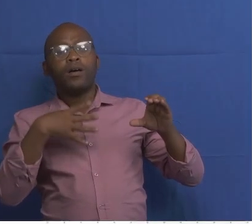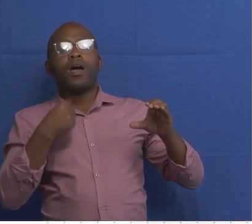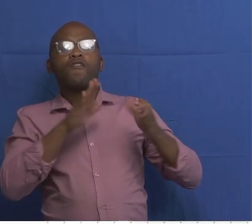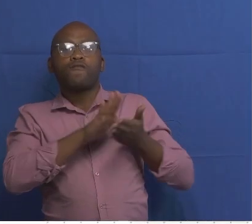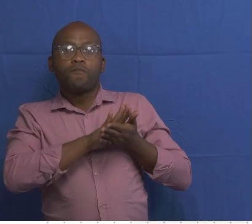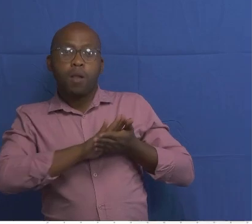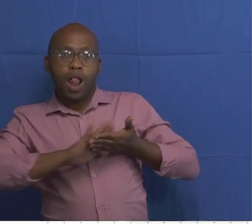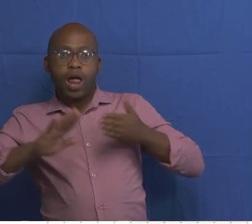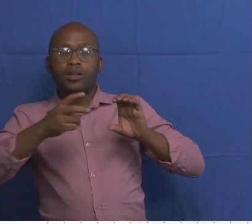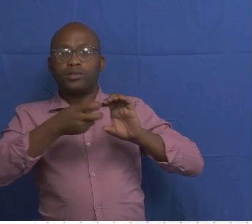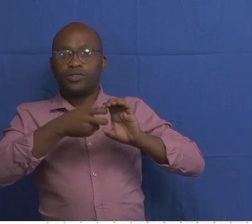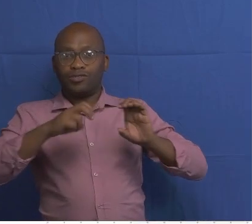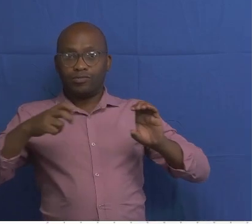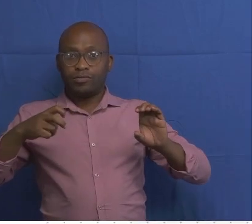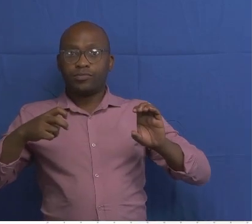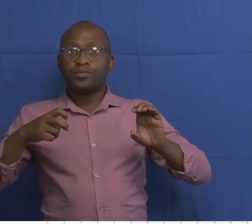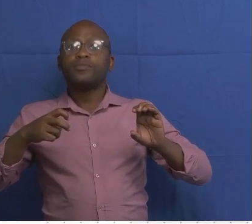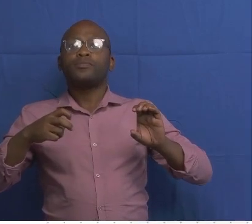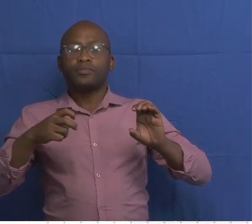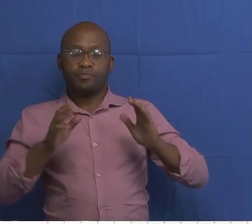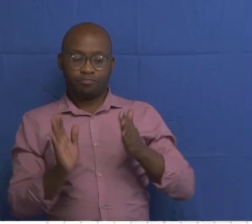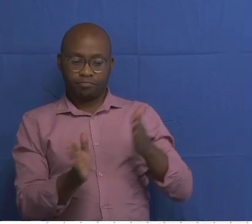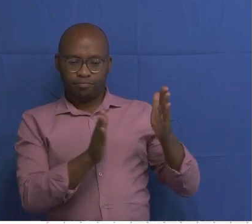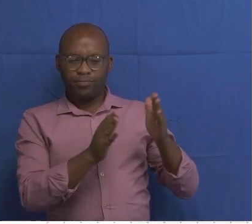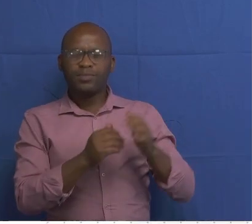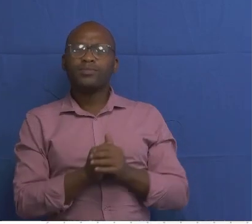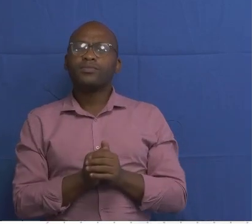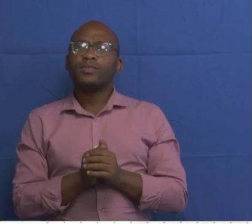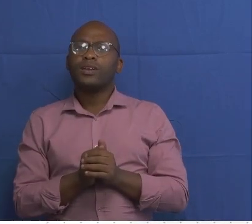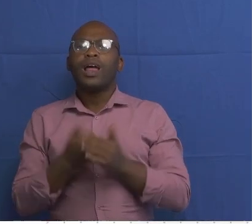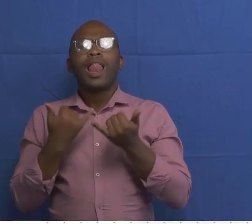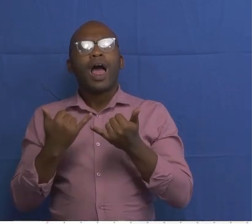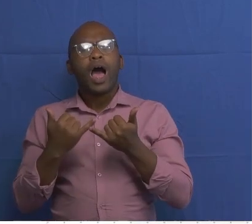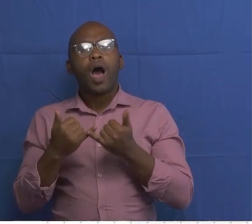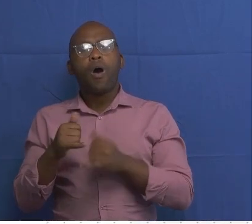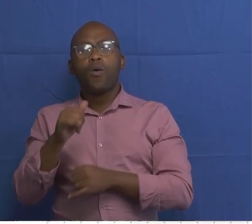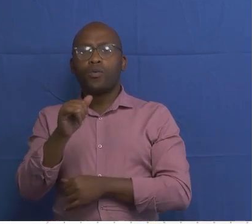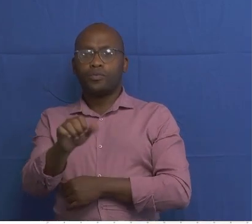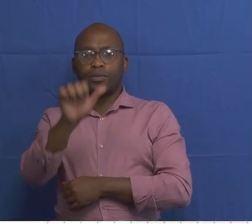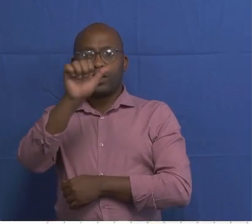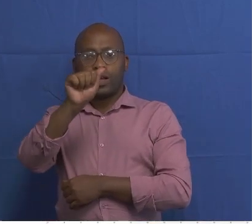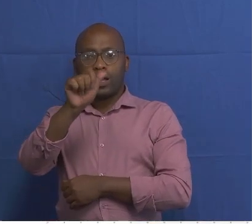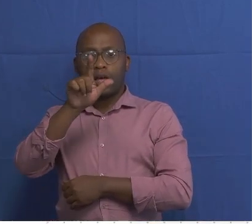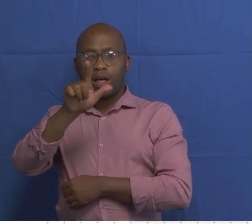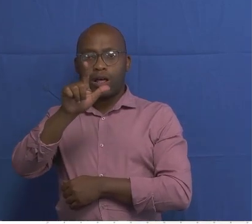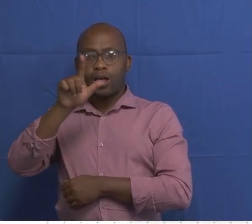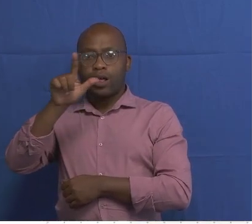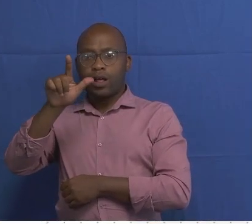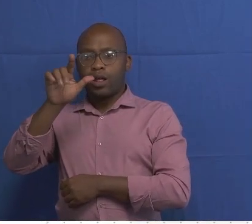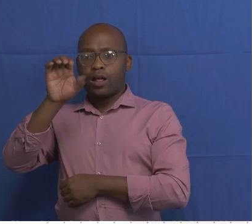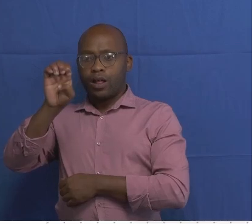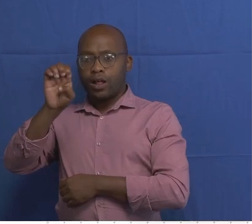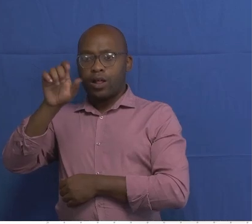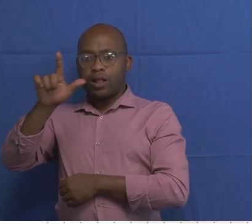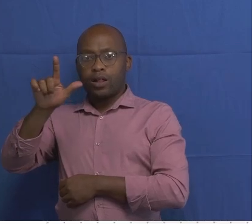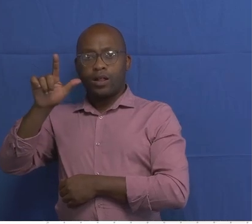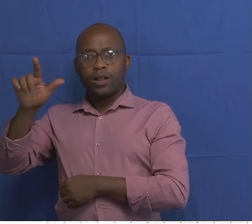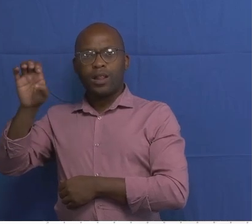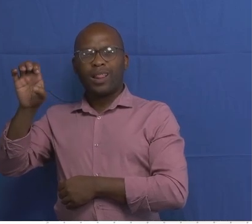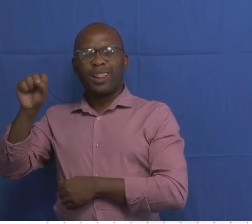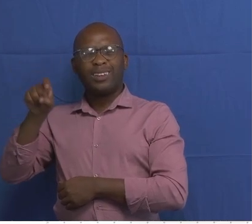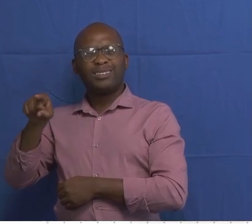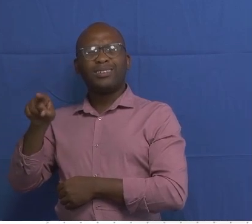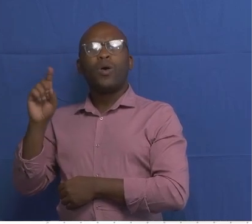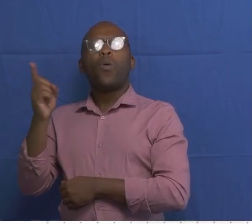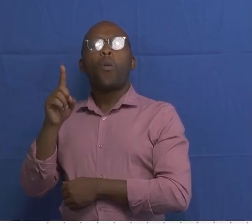got alleles. What are alleles now? Alleles are different forms of a gene which occur at the same locus